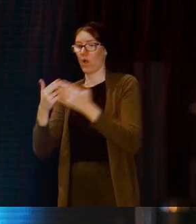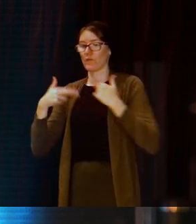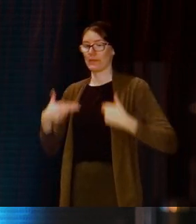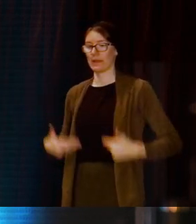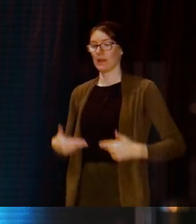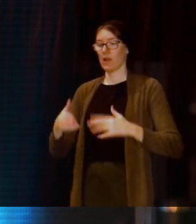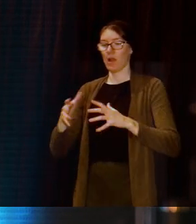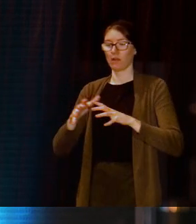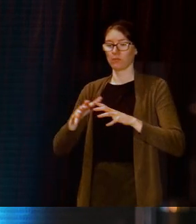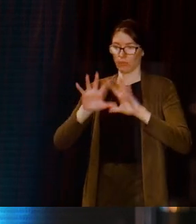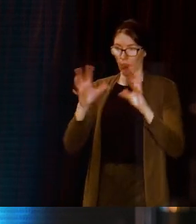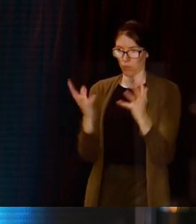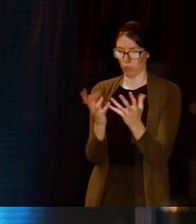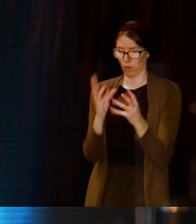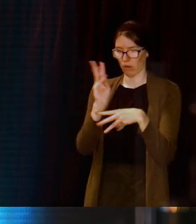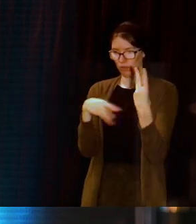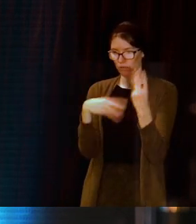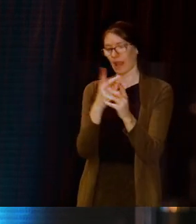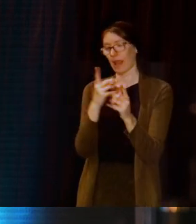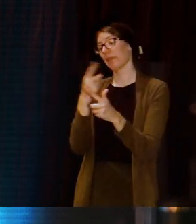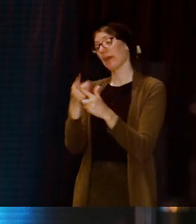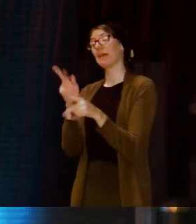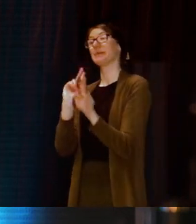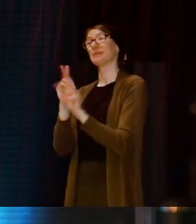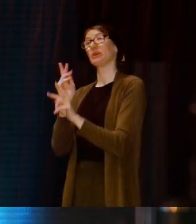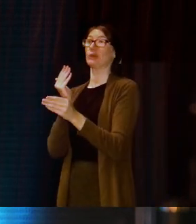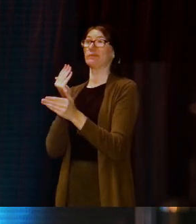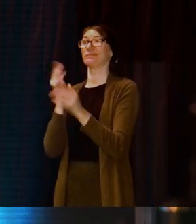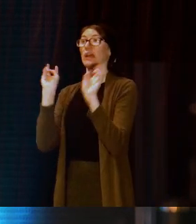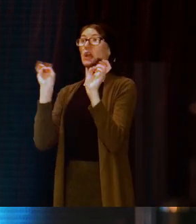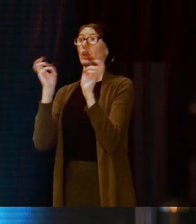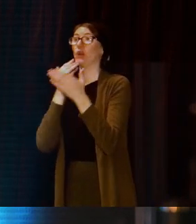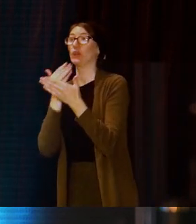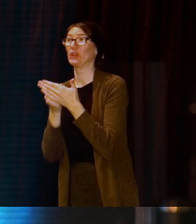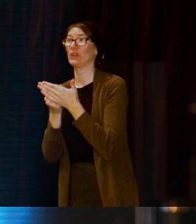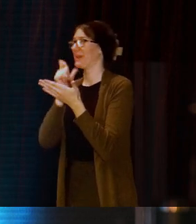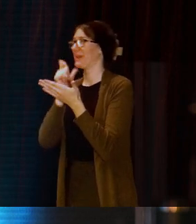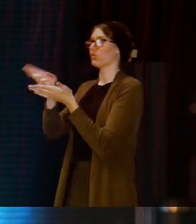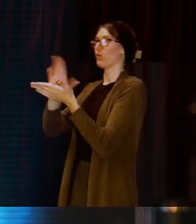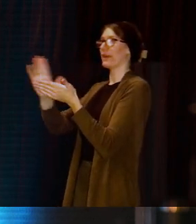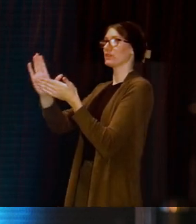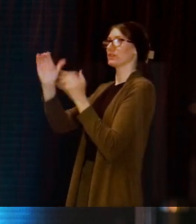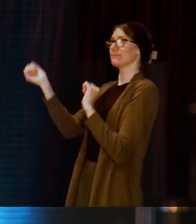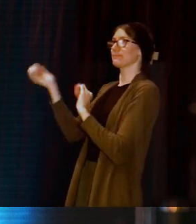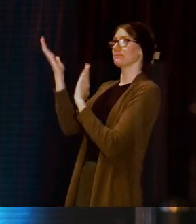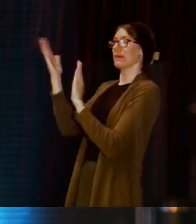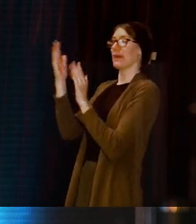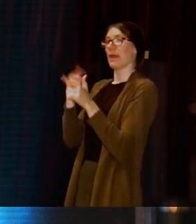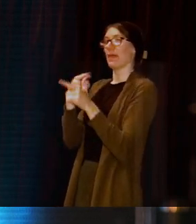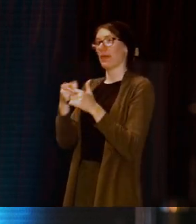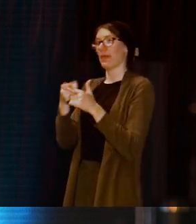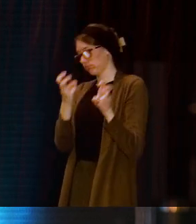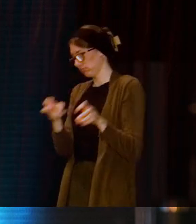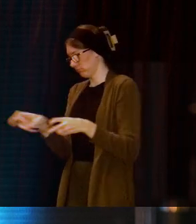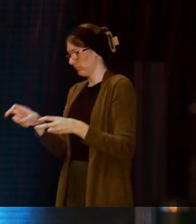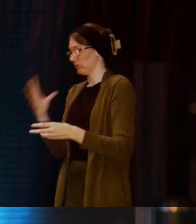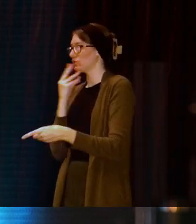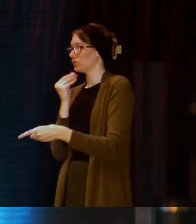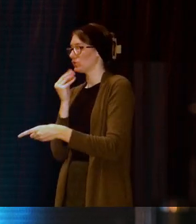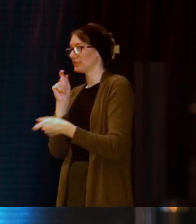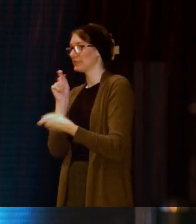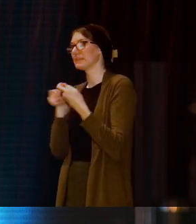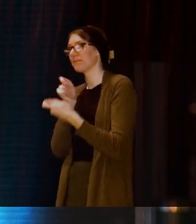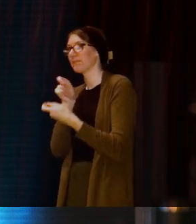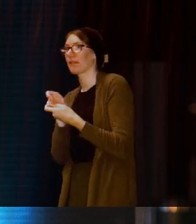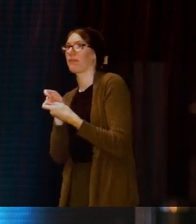large, and then he goes into the people that are moral, but that doesn't make them righteous before God, and then he moves into the Jews